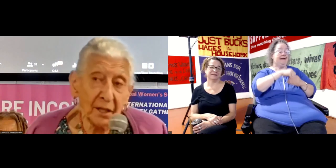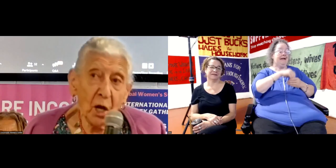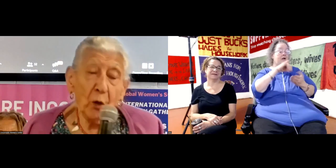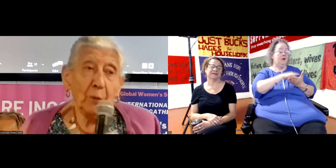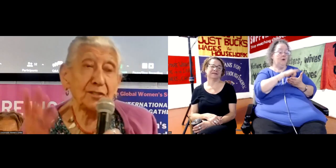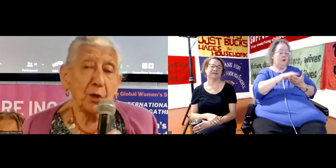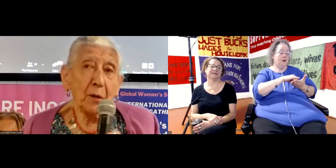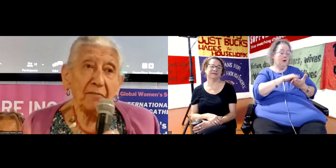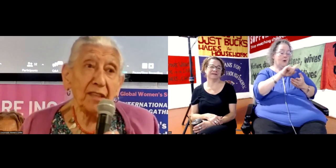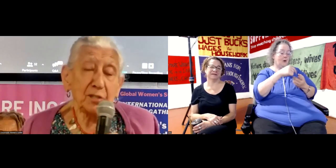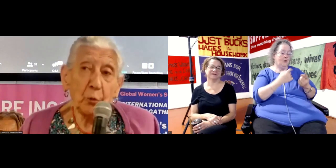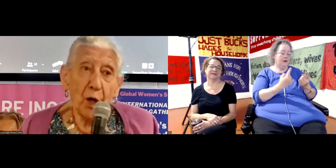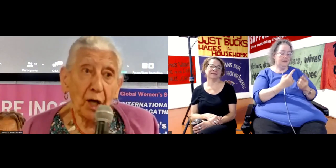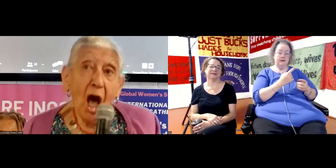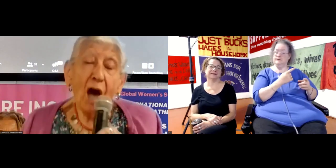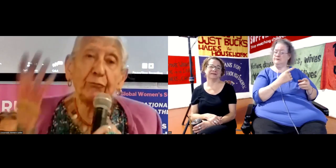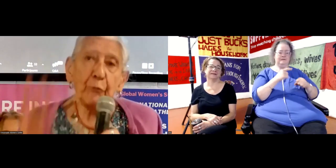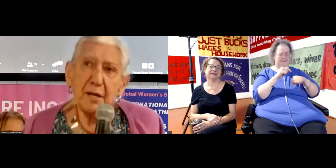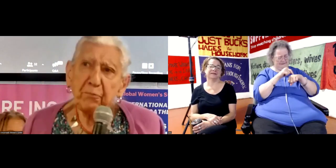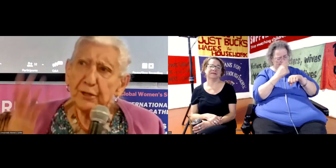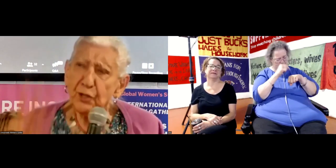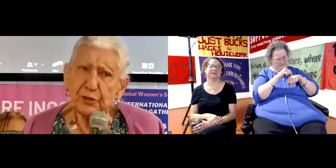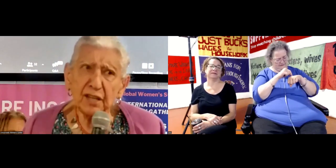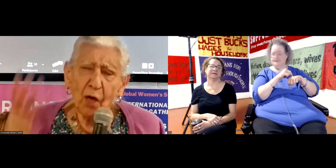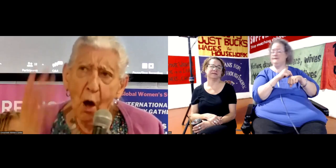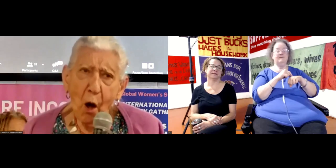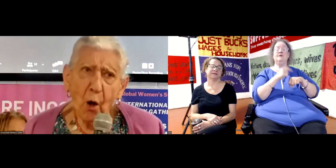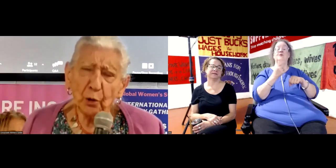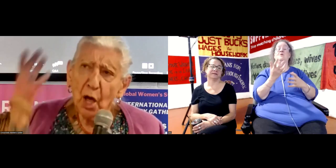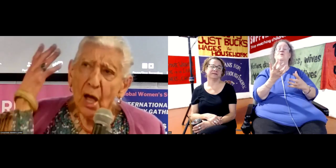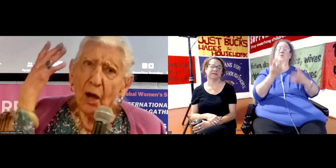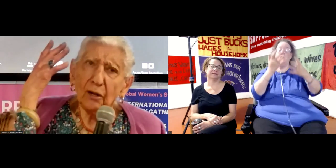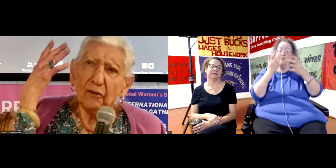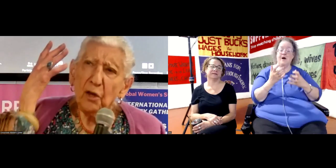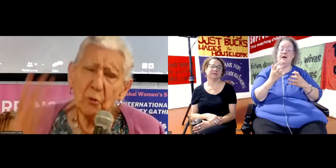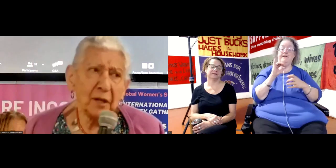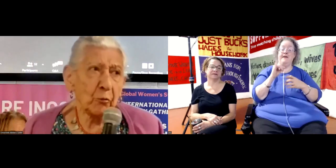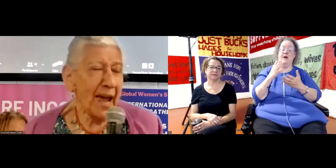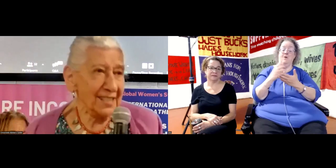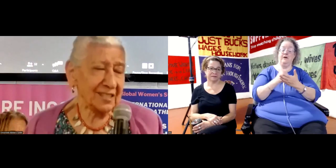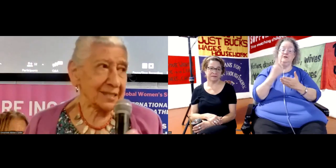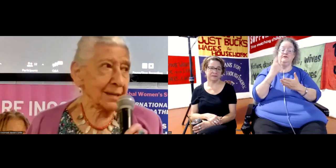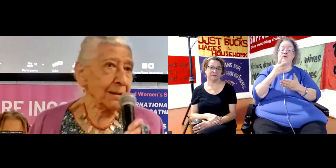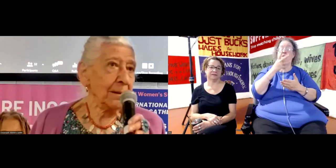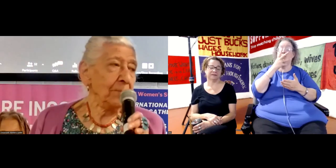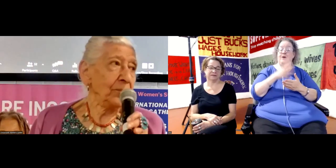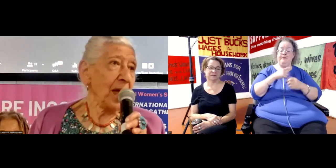woman who was doing this work of reproducing the whole human